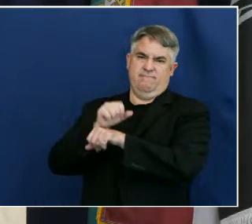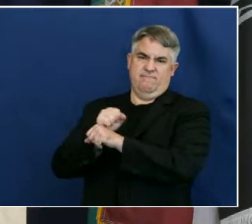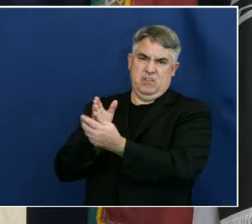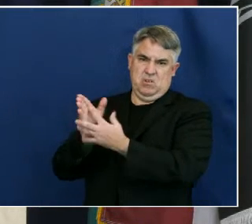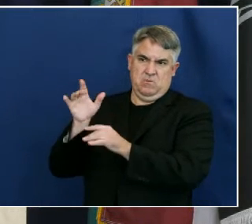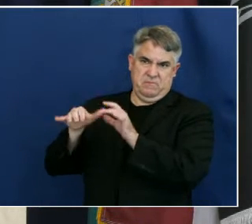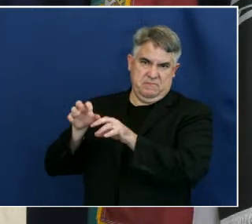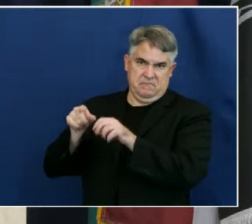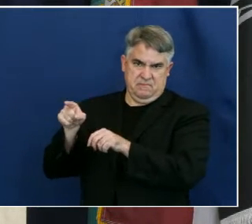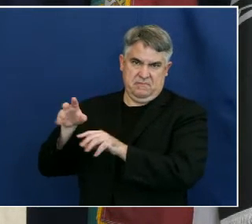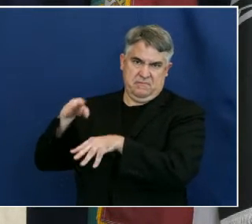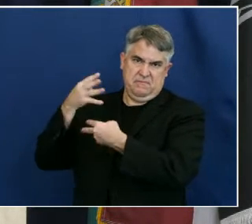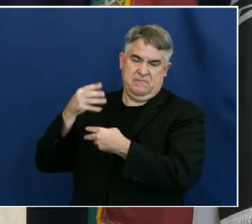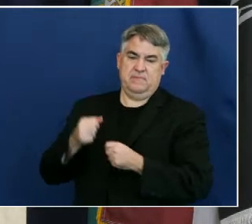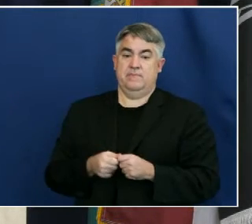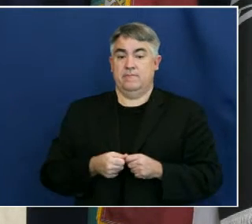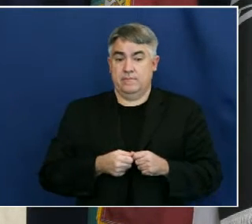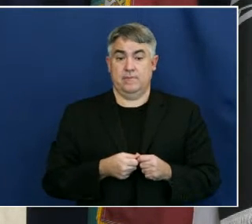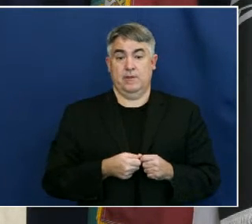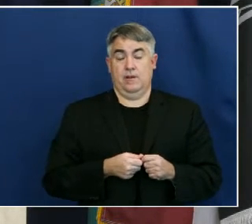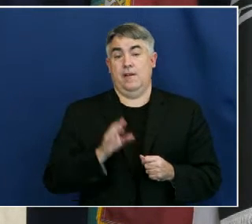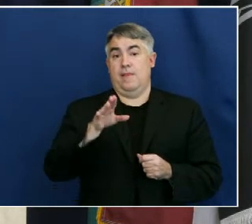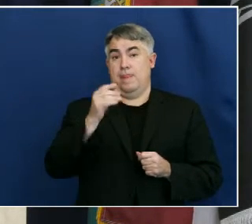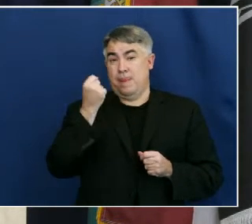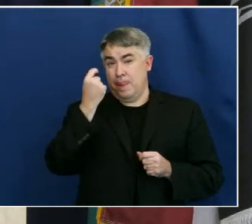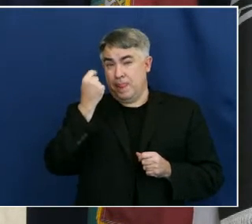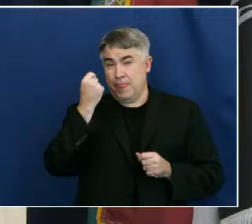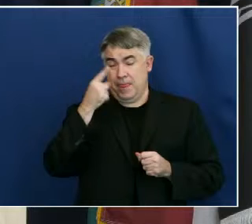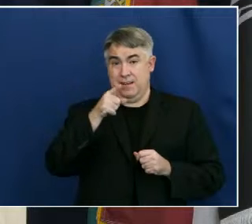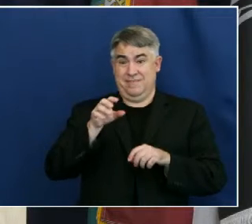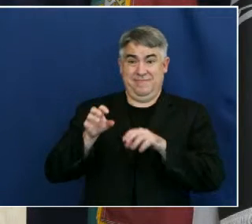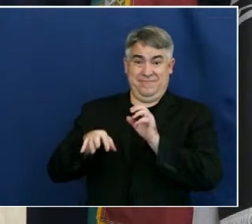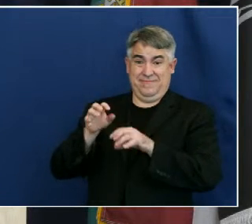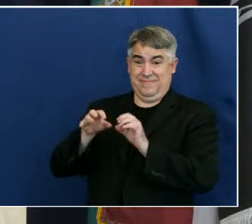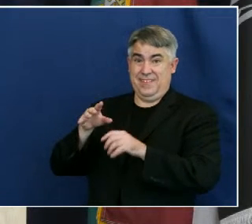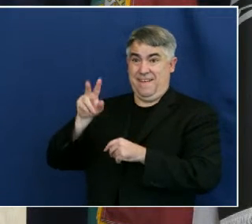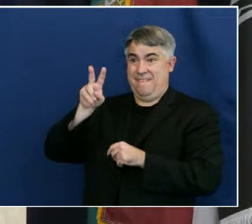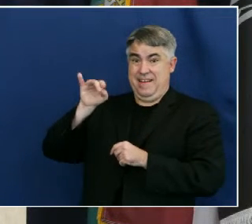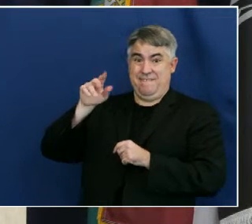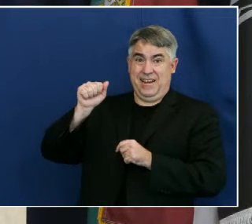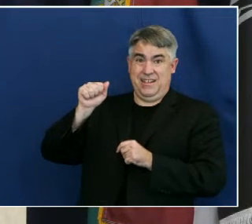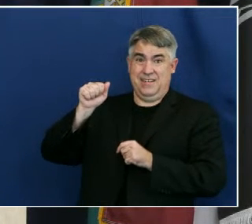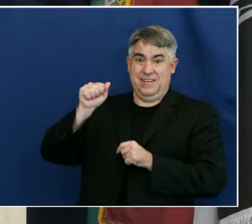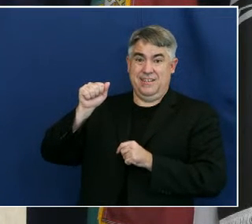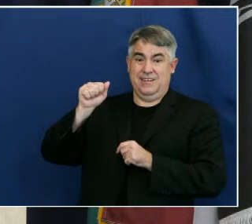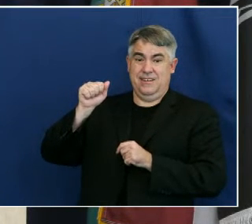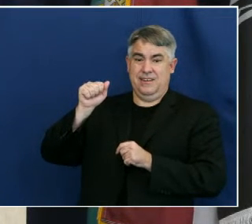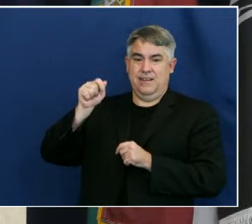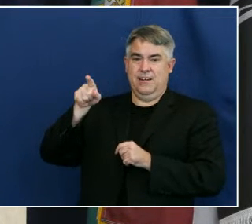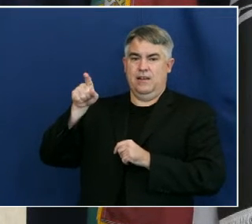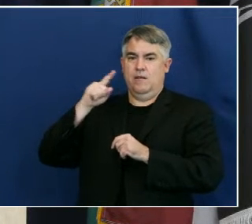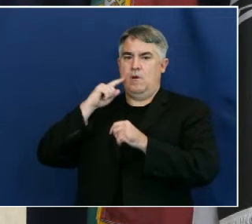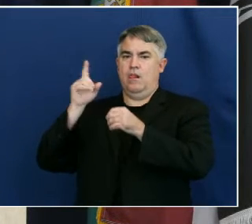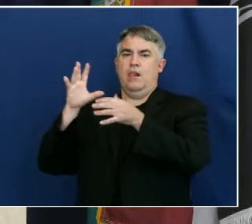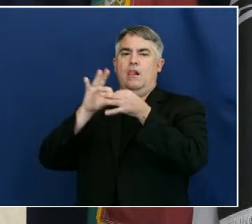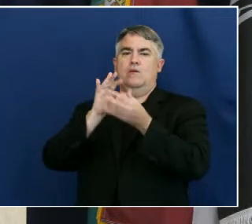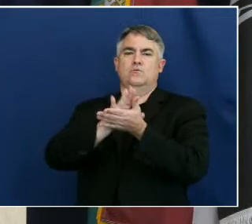go get an appointment. They're going to work with the schools and with the districts, and they will schedule them that way. That